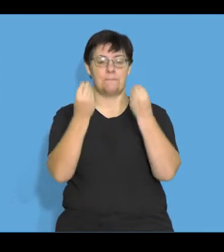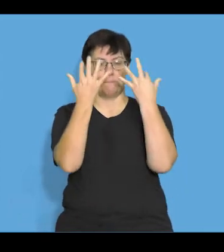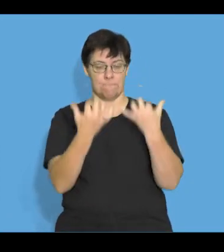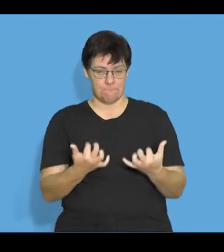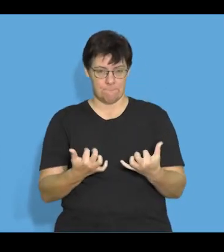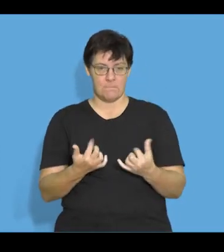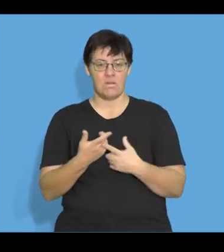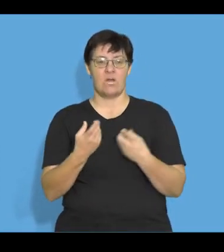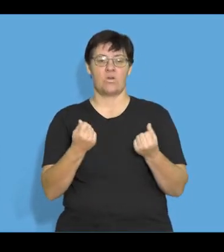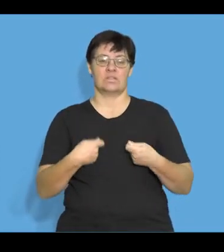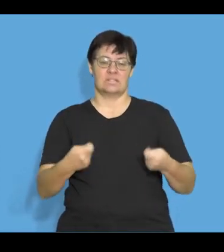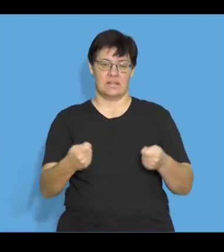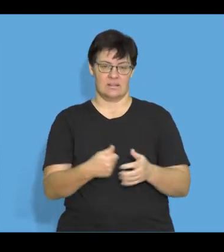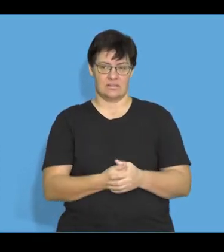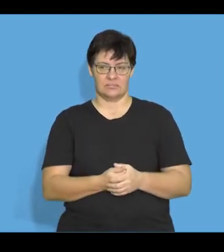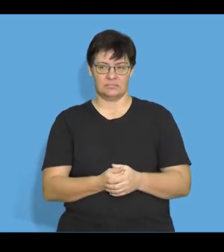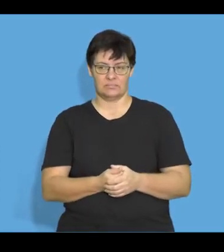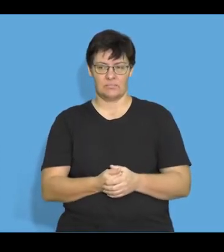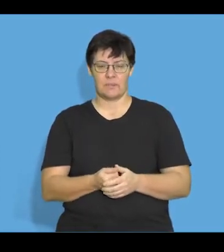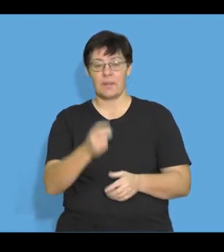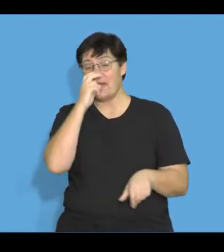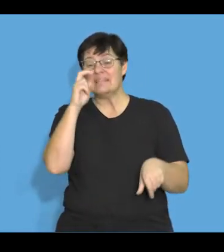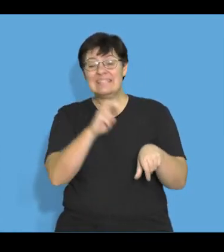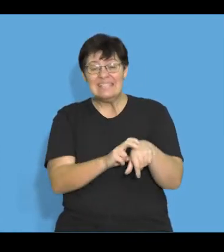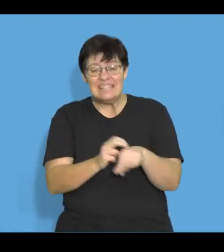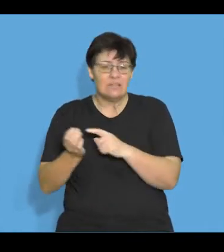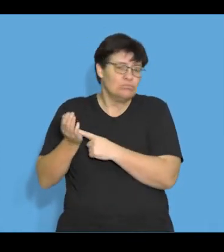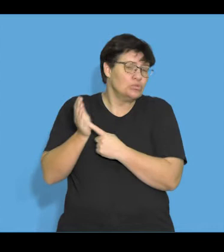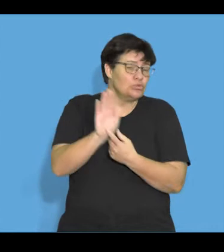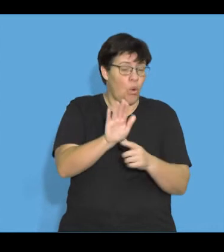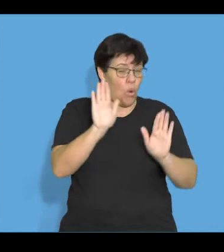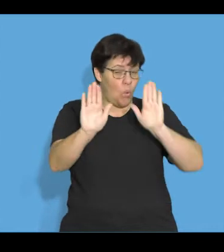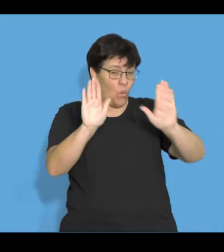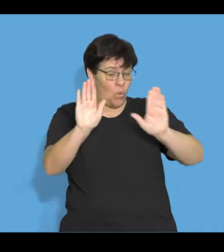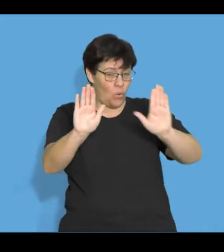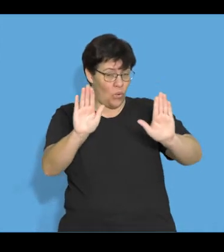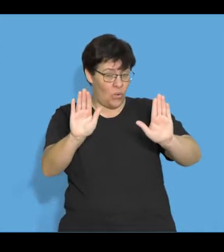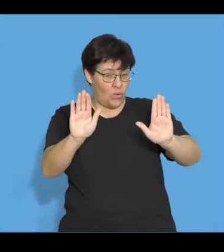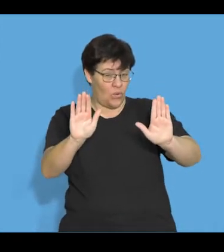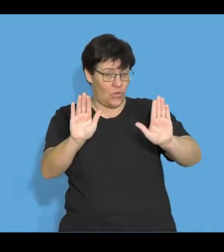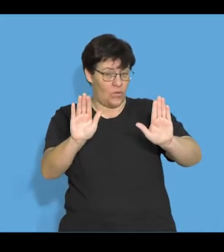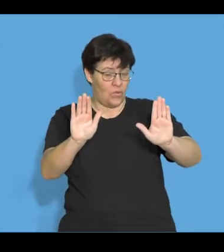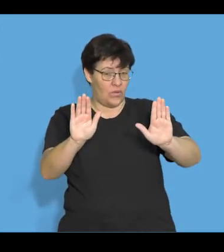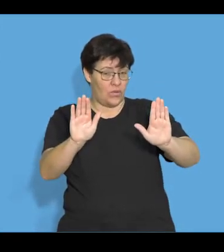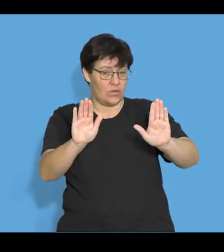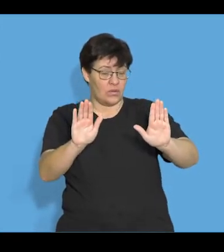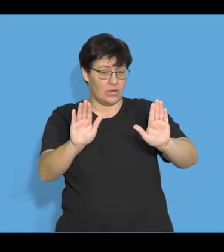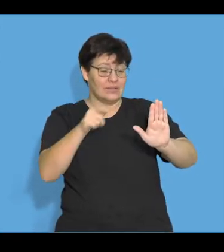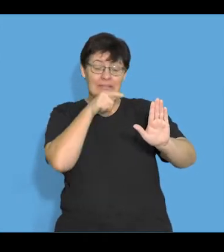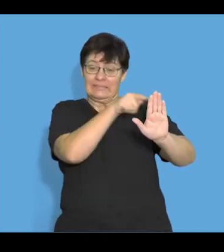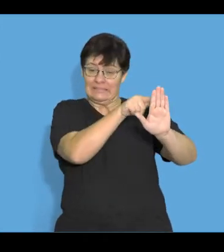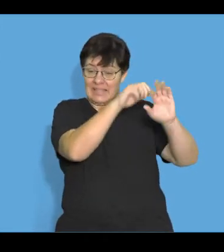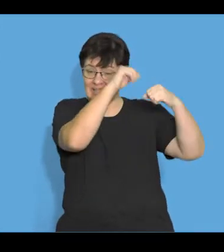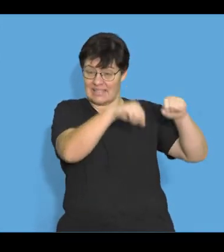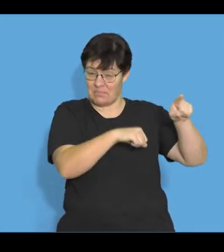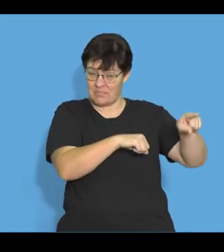cost of sales. But what I needed to highlight here for you was the fact that in the perpetual inventory system, when